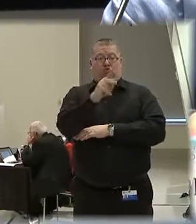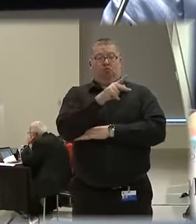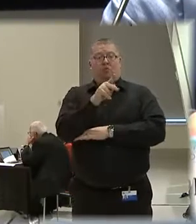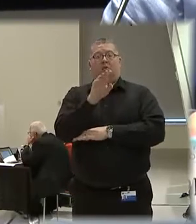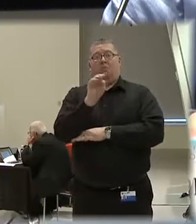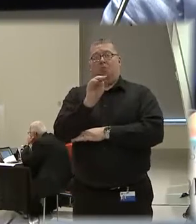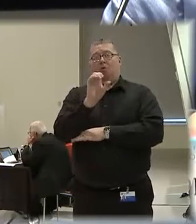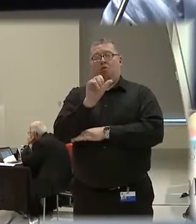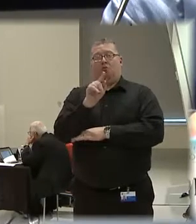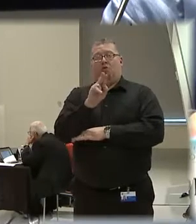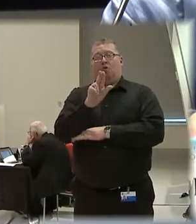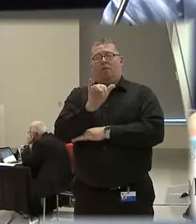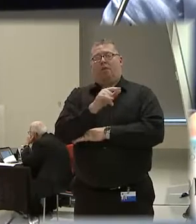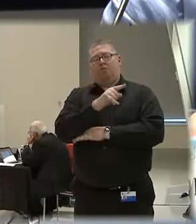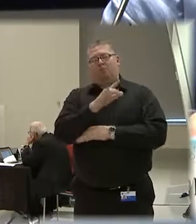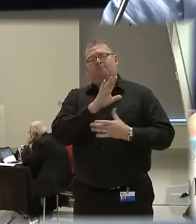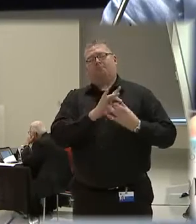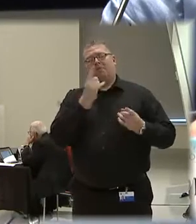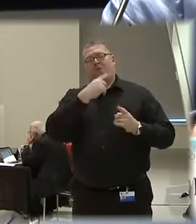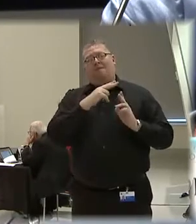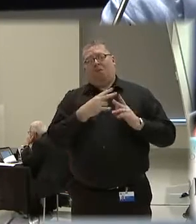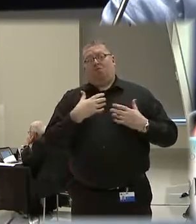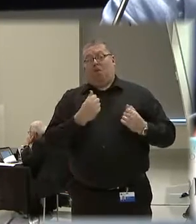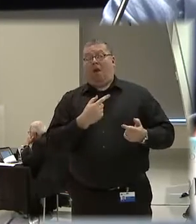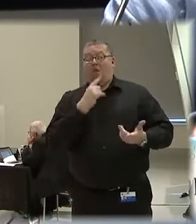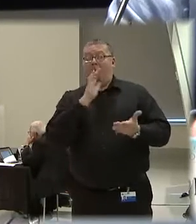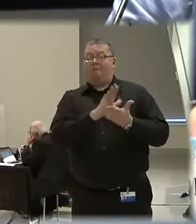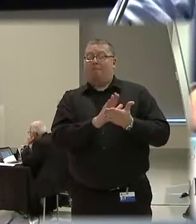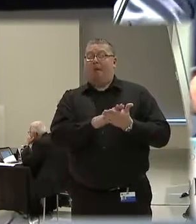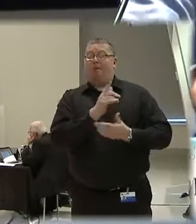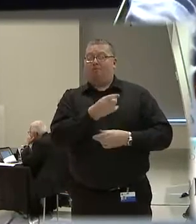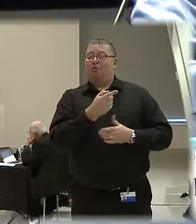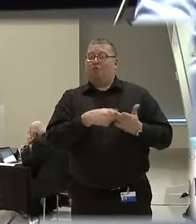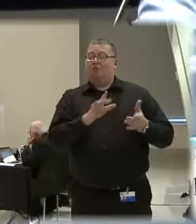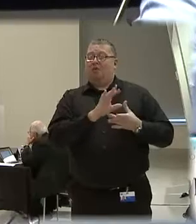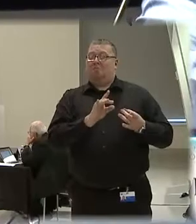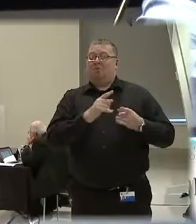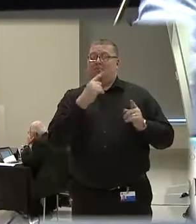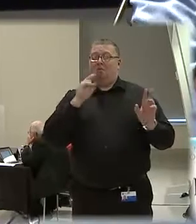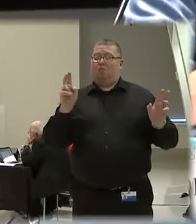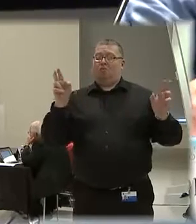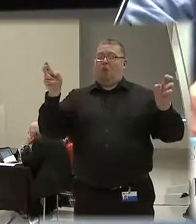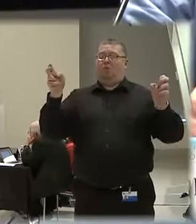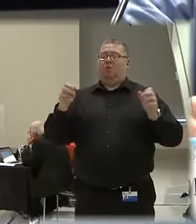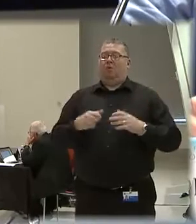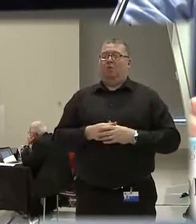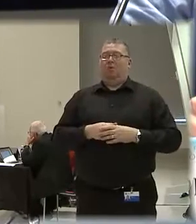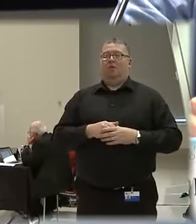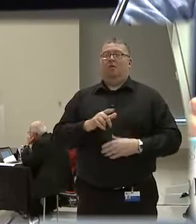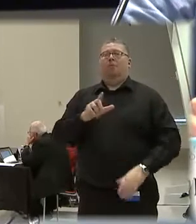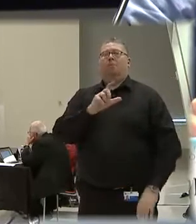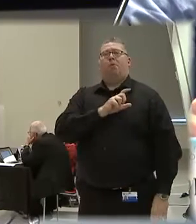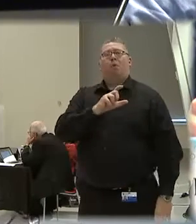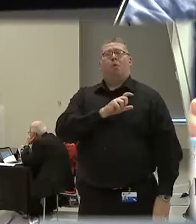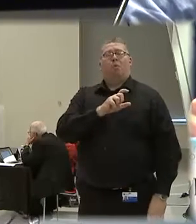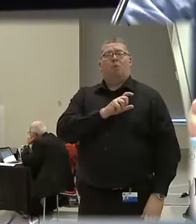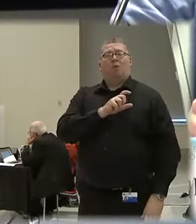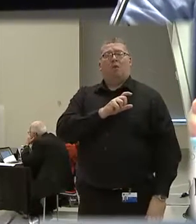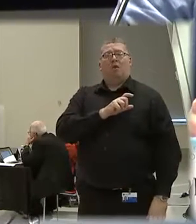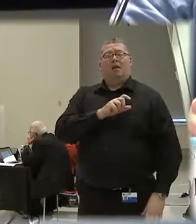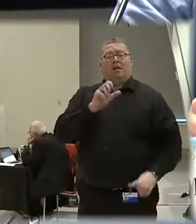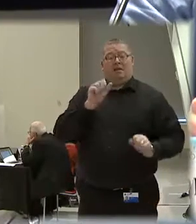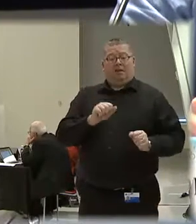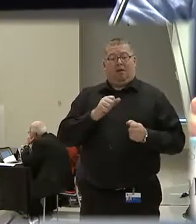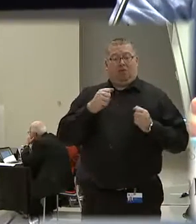thought were very courageous, and I want to applaud you on this, where you mentioned, quote, police can turn a